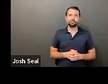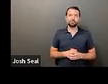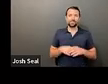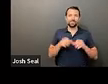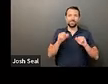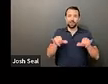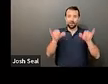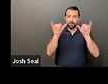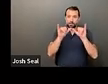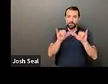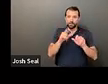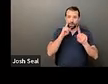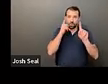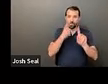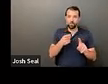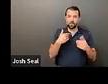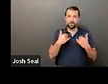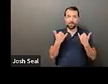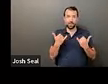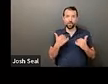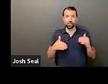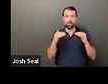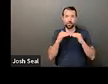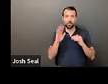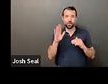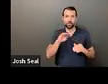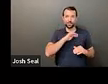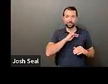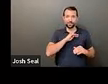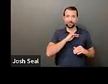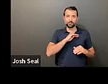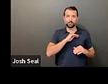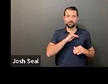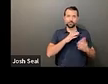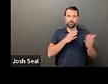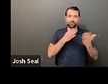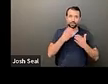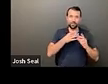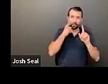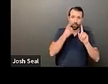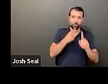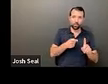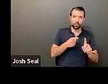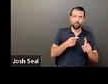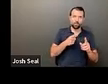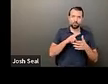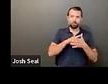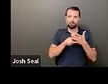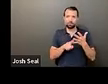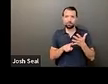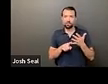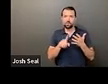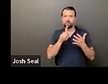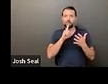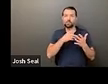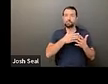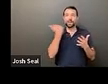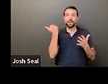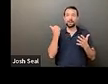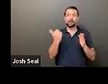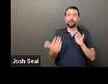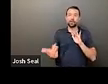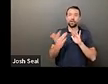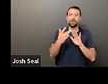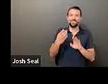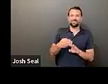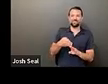level okay? Is this service grid okay? What I would say to you is, you know, get in front of it, right? Get in front of it and send it to us. Don't